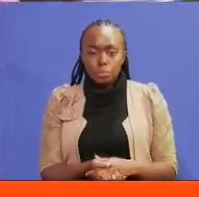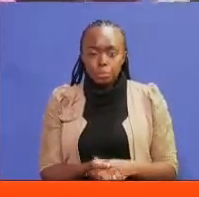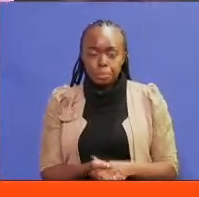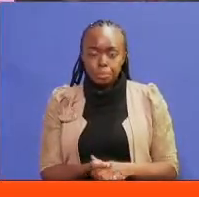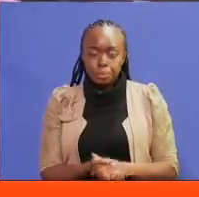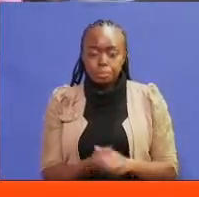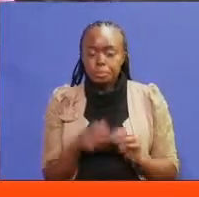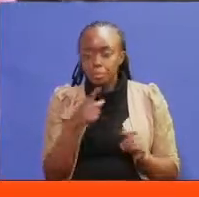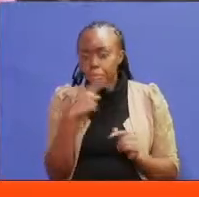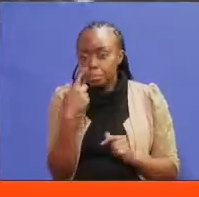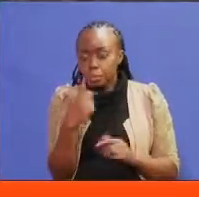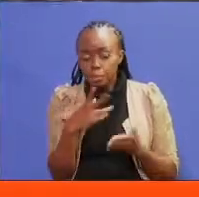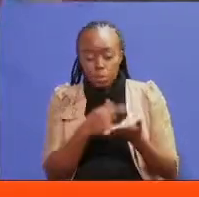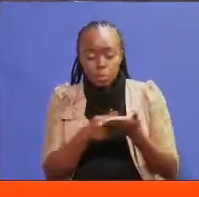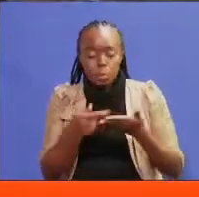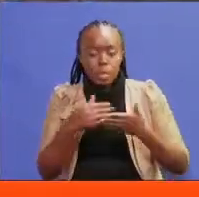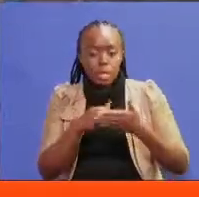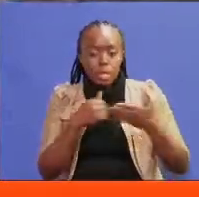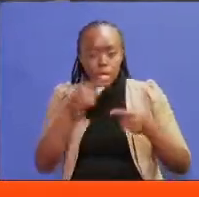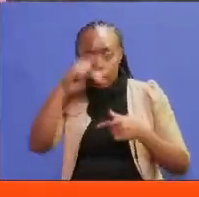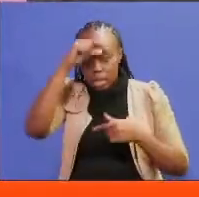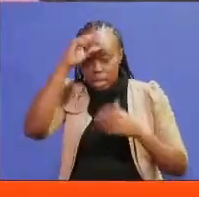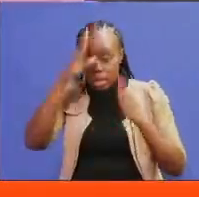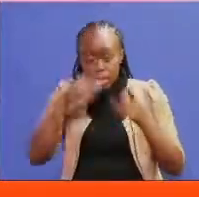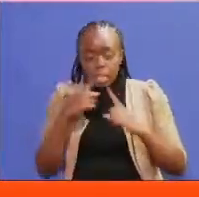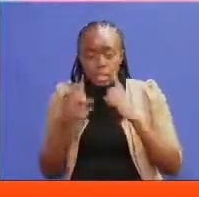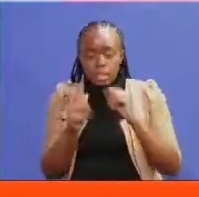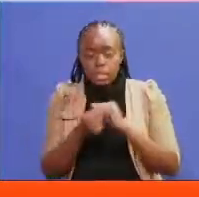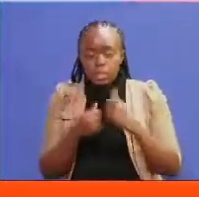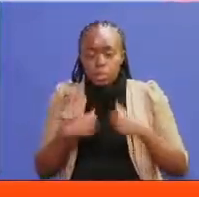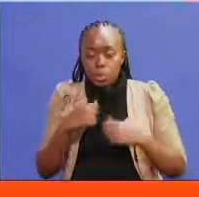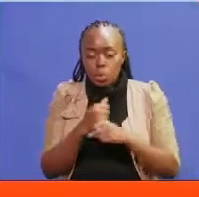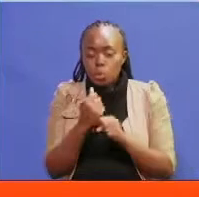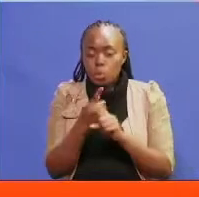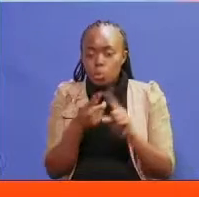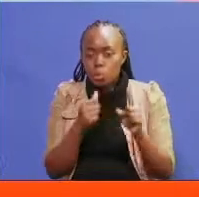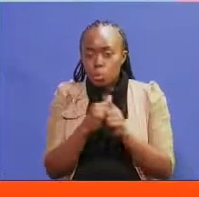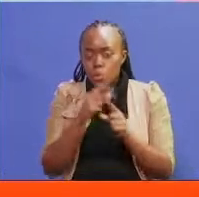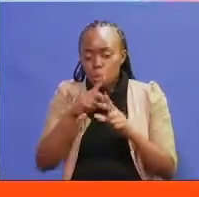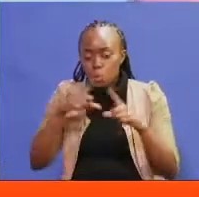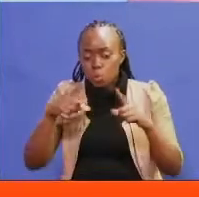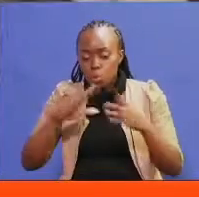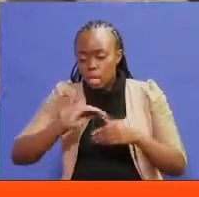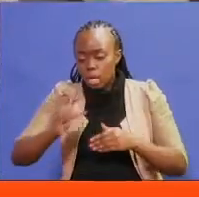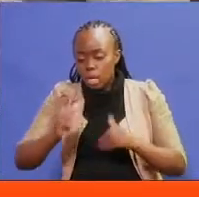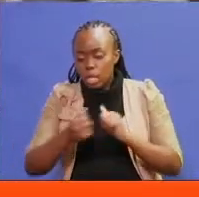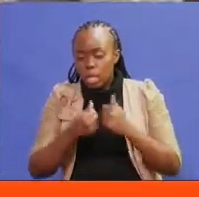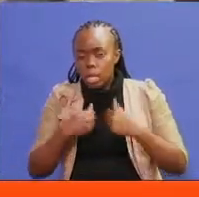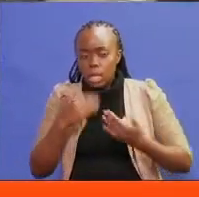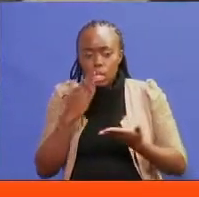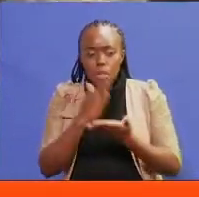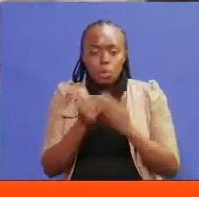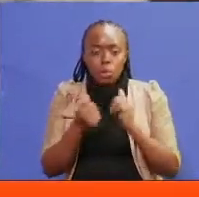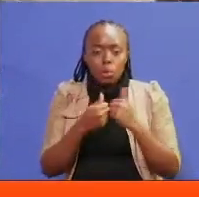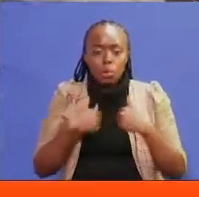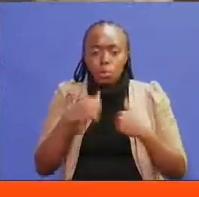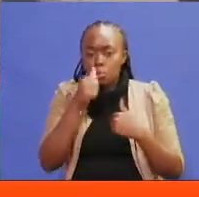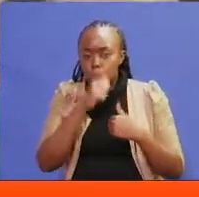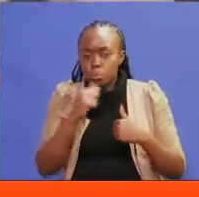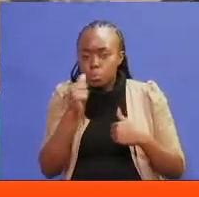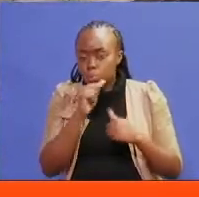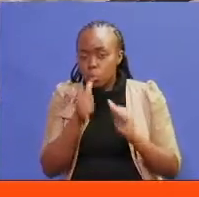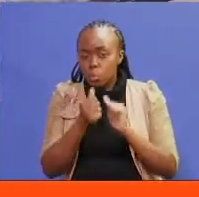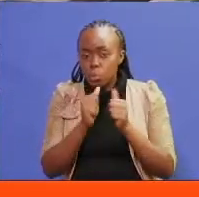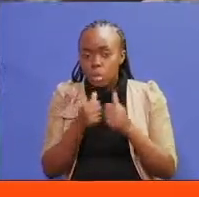Barely a week after the government ordered a security operation in Laikipia County to evict migrant herders who had invaded private farms and